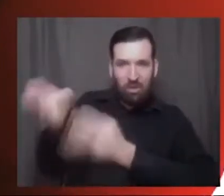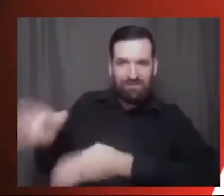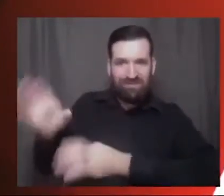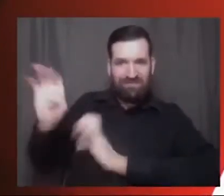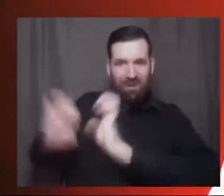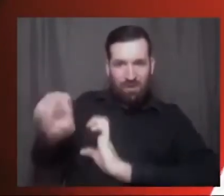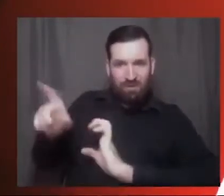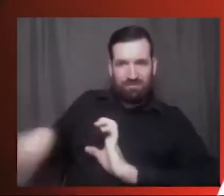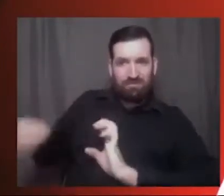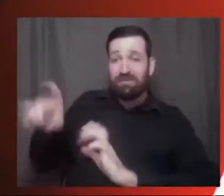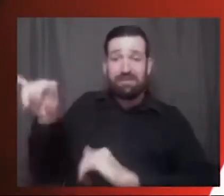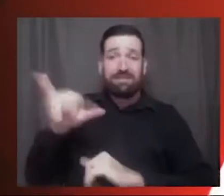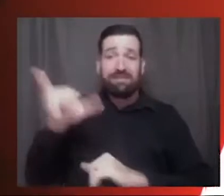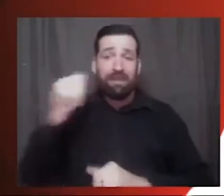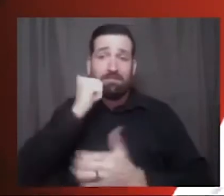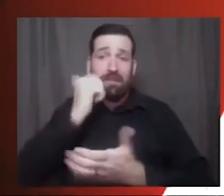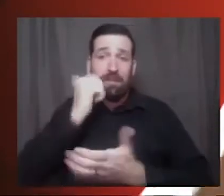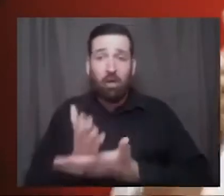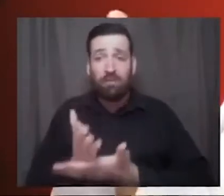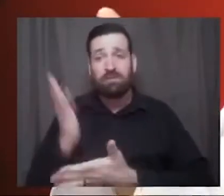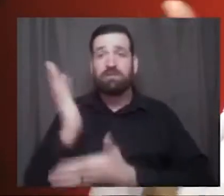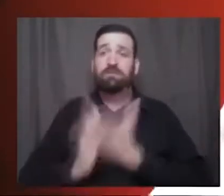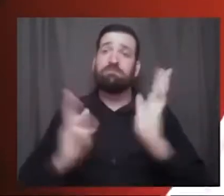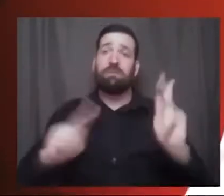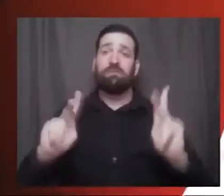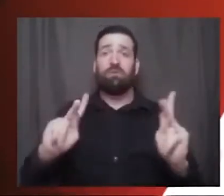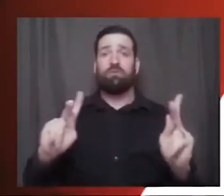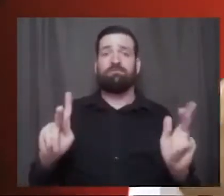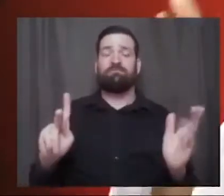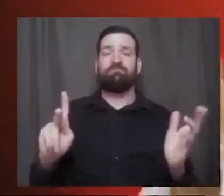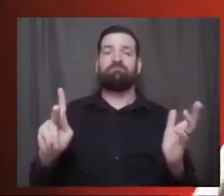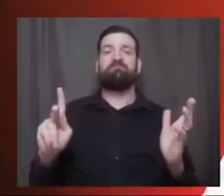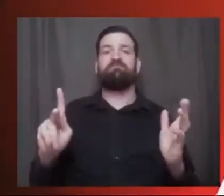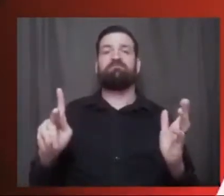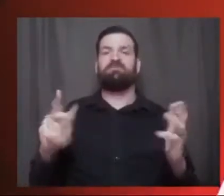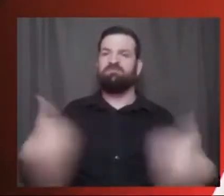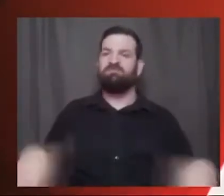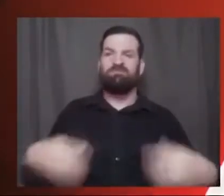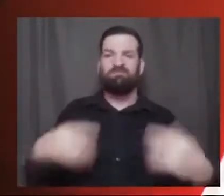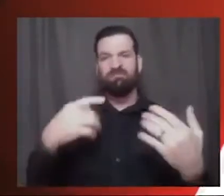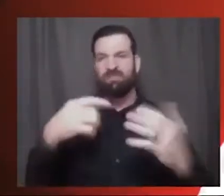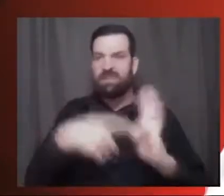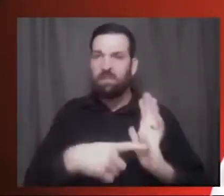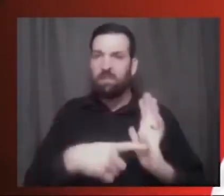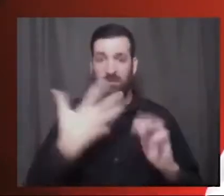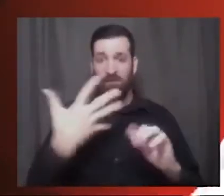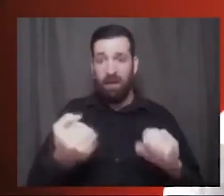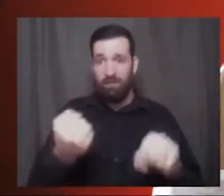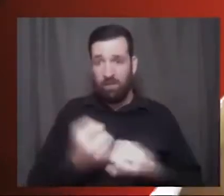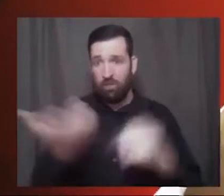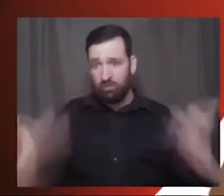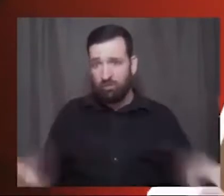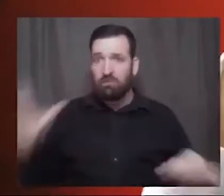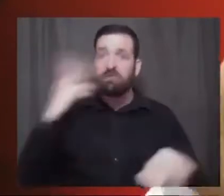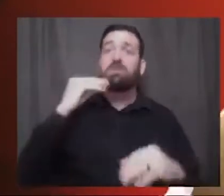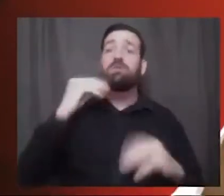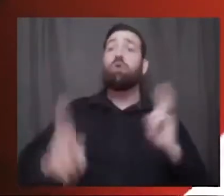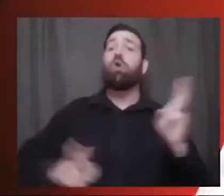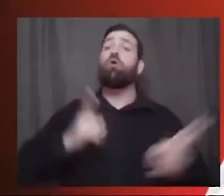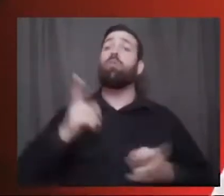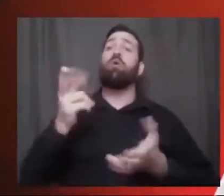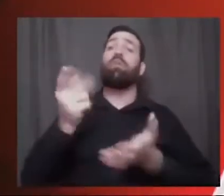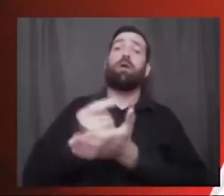menopause. Somebody is having debilitating symptoms, say they're done with 5 years worth of hormone therapy, we reassess, we talk